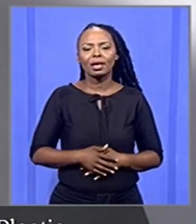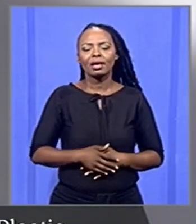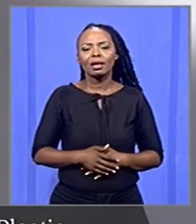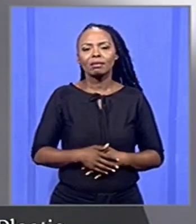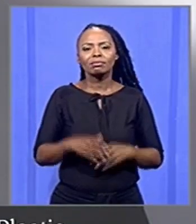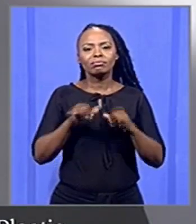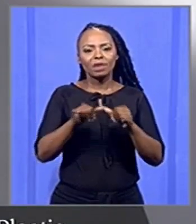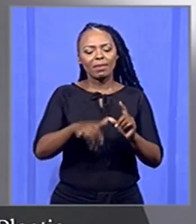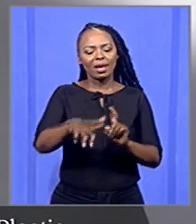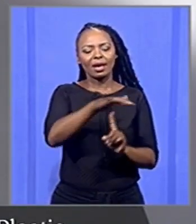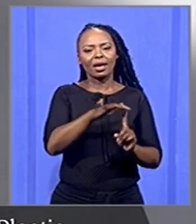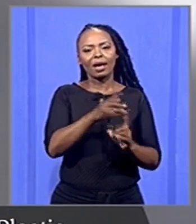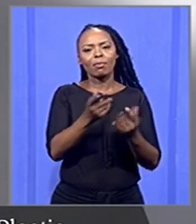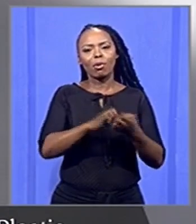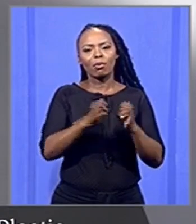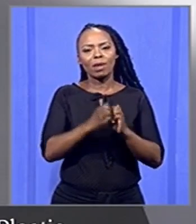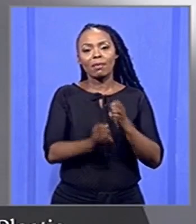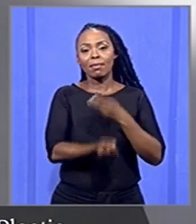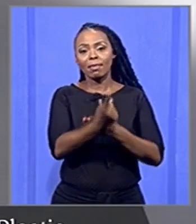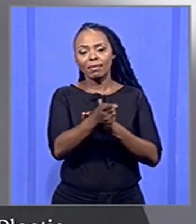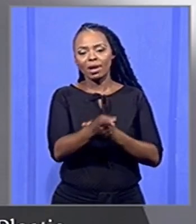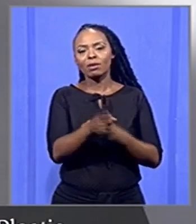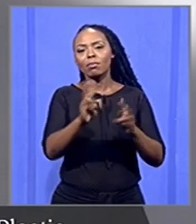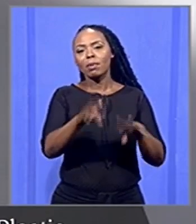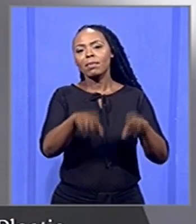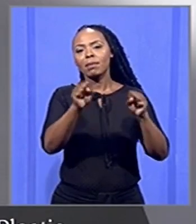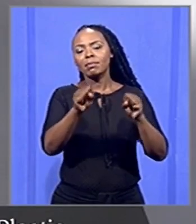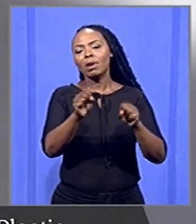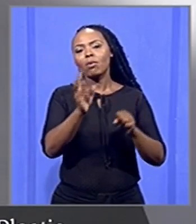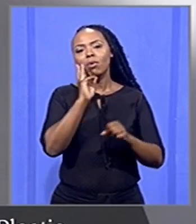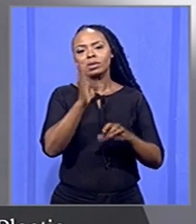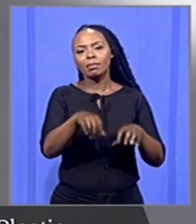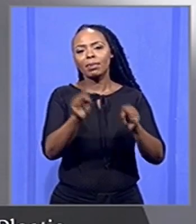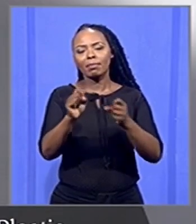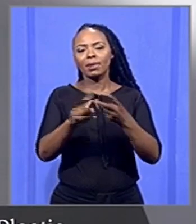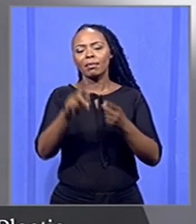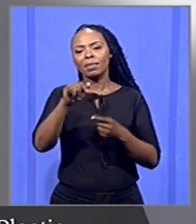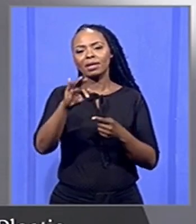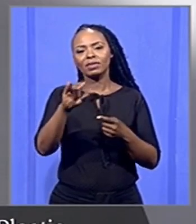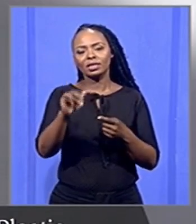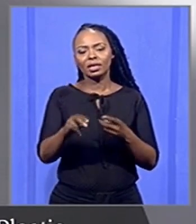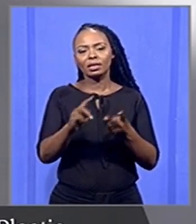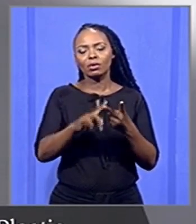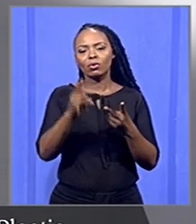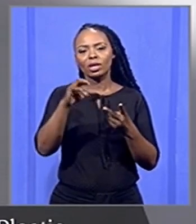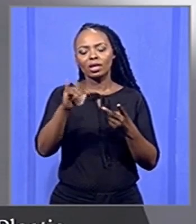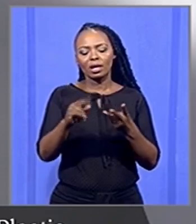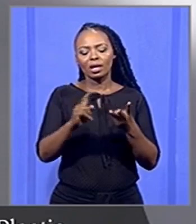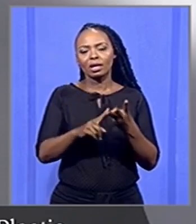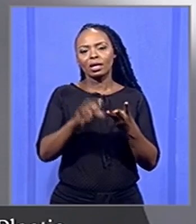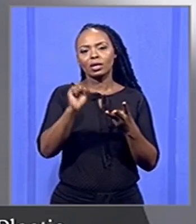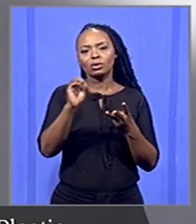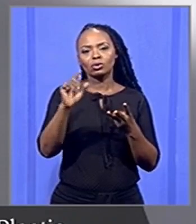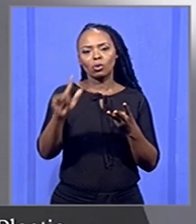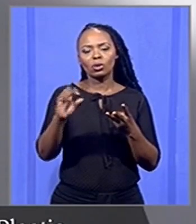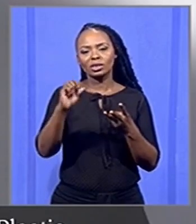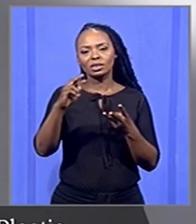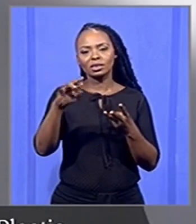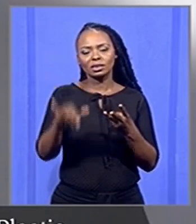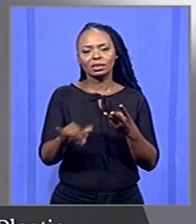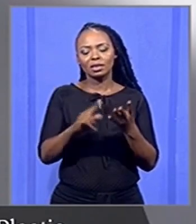following areas experiencing water supply outages: Platfontein, Putanang, Cutters Glen, Soul City,